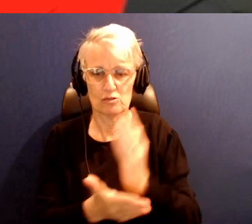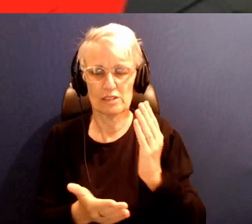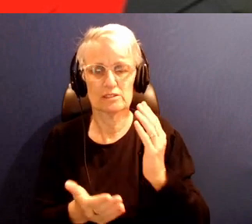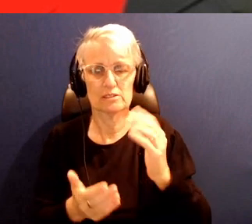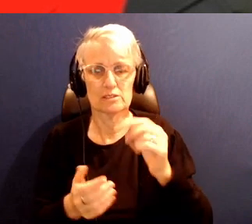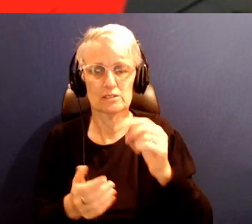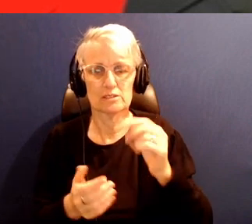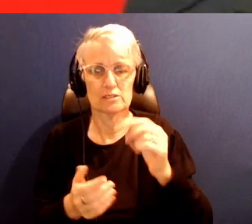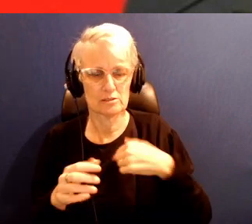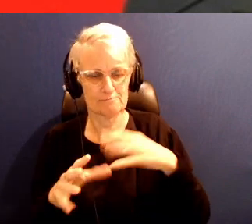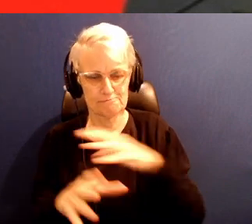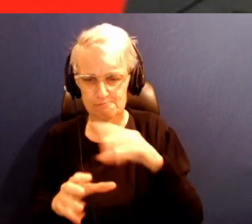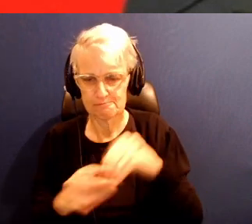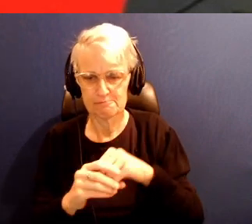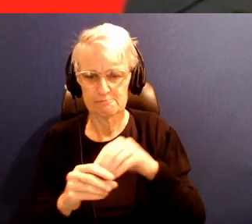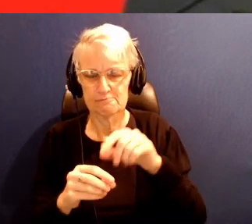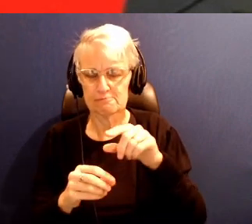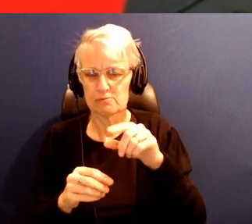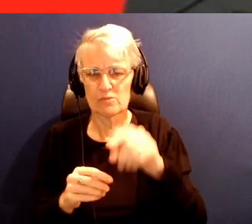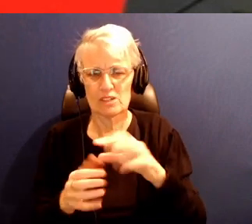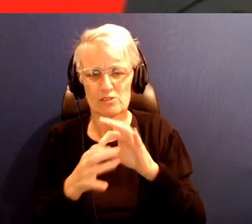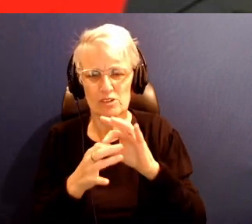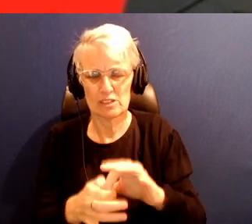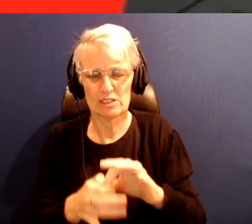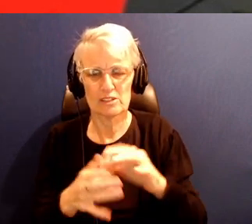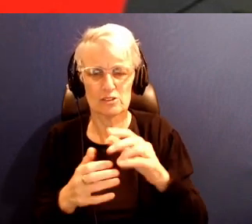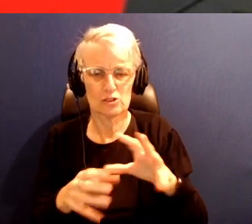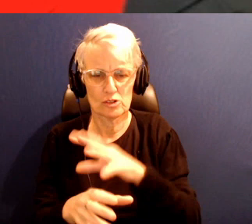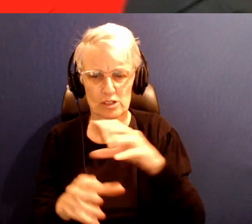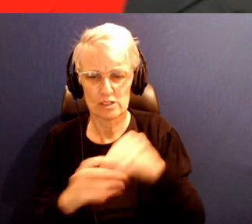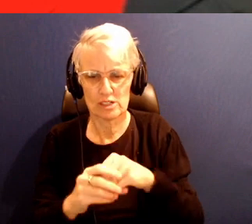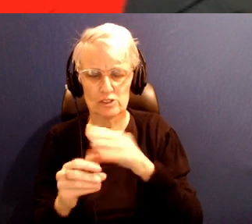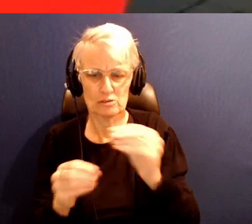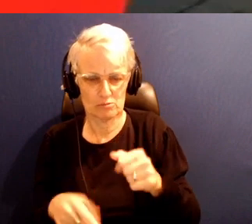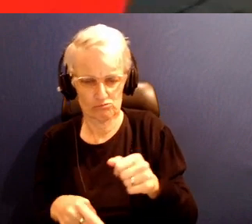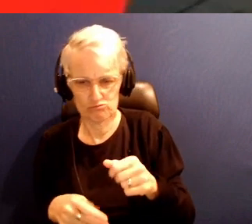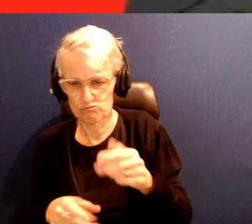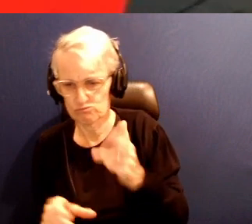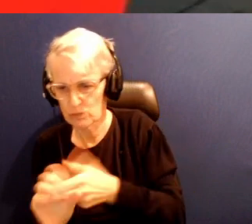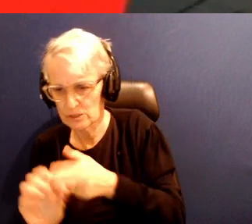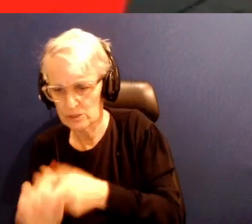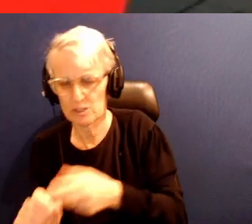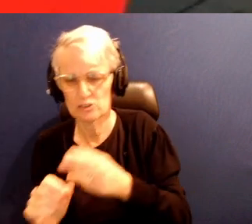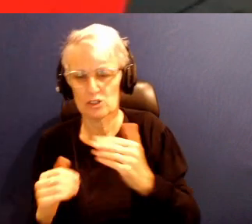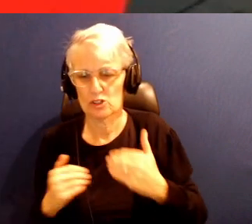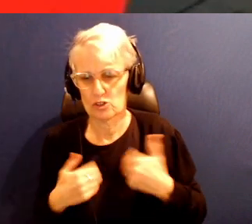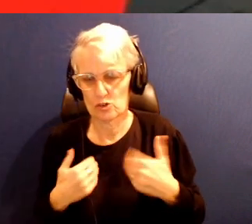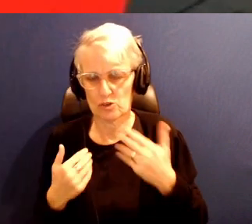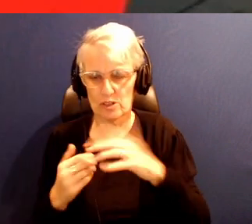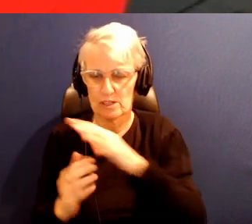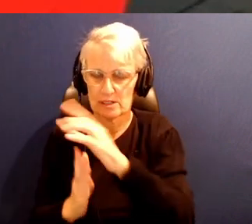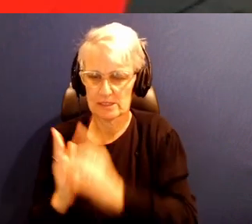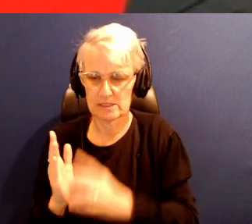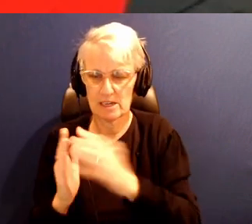rights component is addressed in terms of the inclusion and participation of youth in